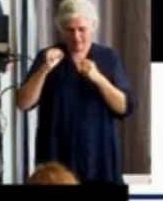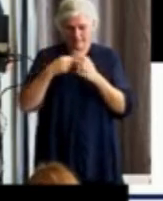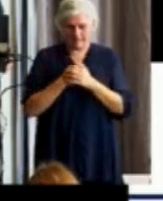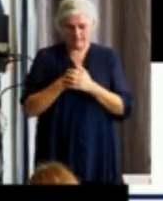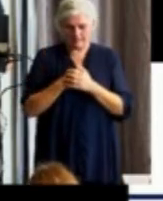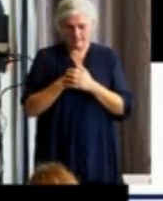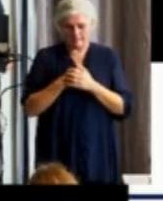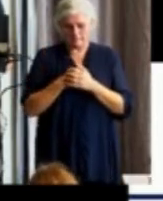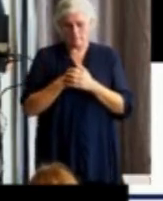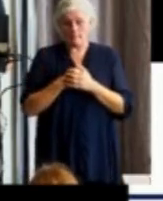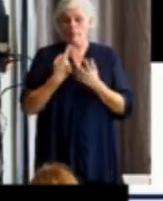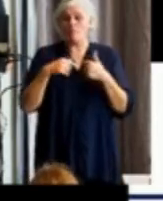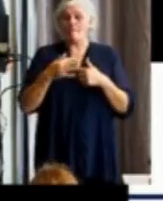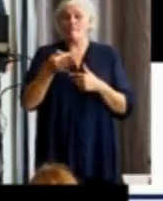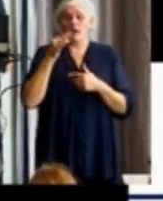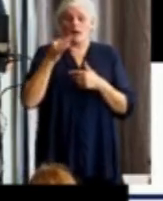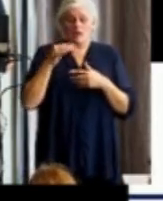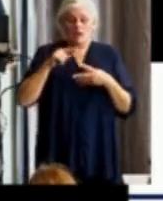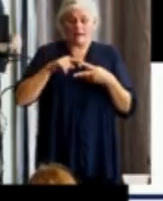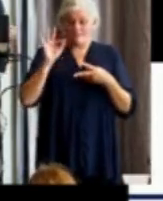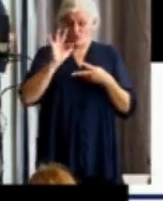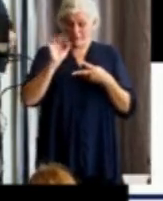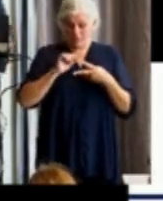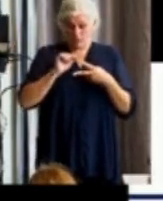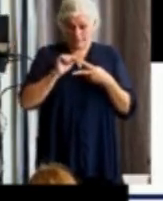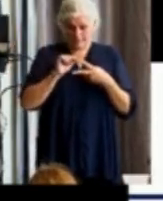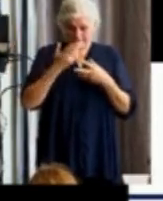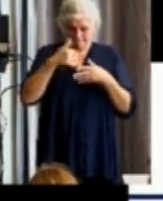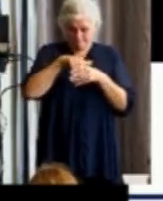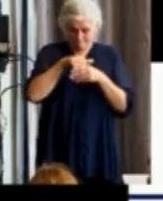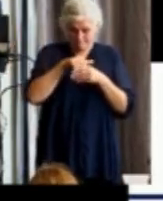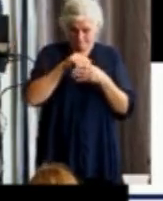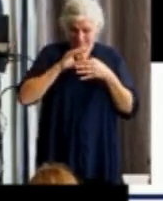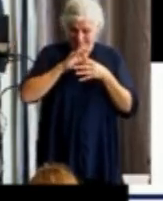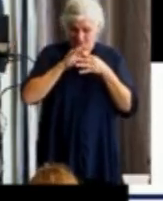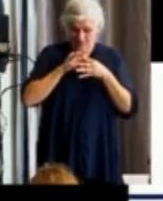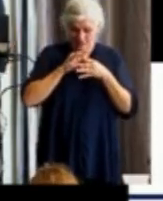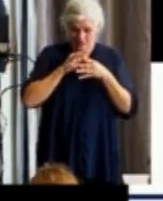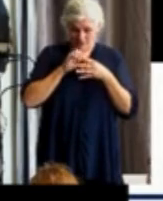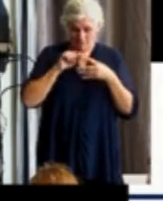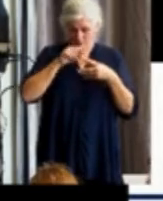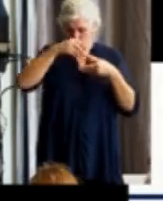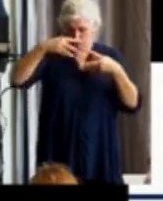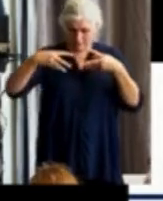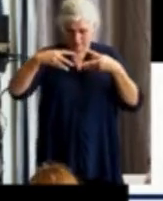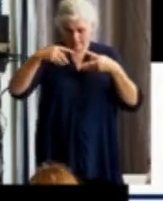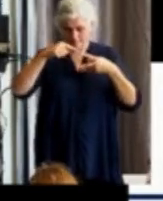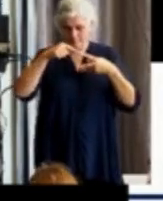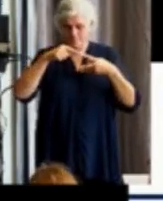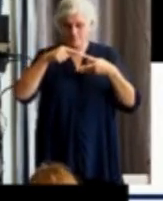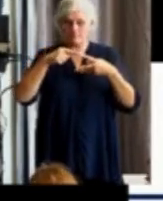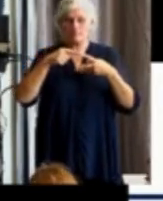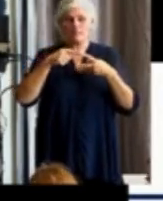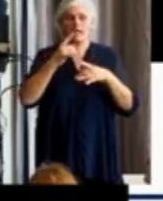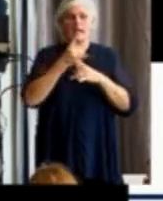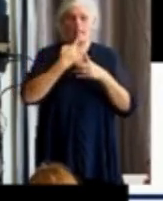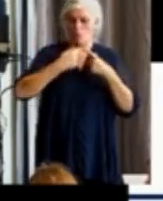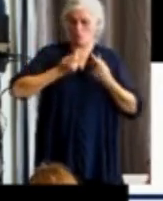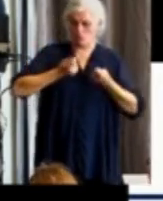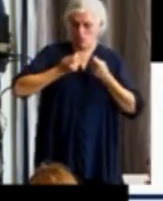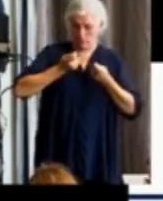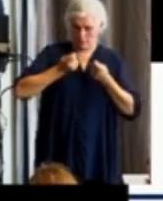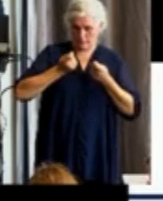names. We found that the Firmicutes, or species that belong to this Firmicutes branch, are enriched in our